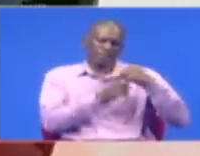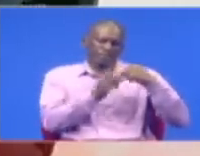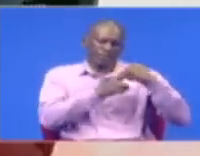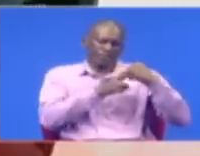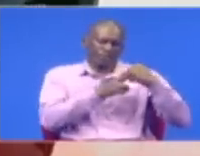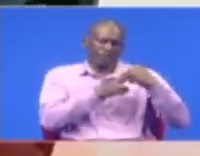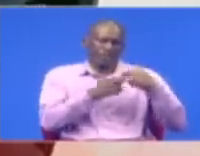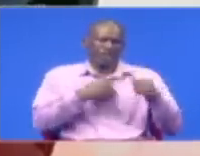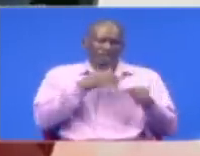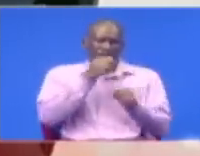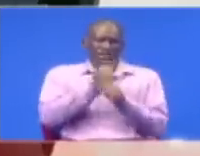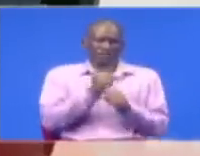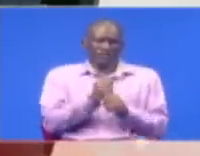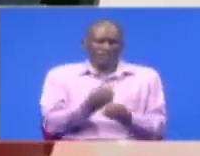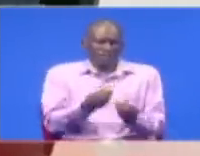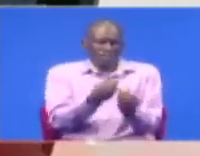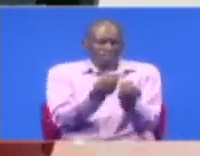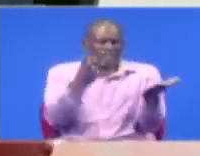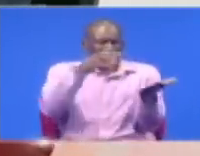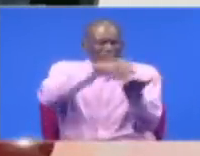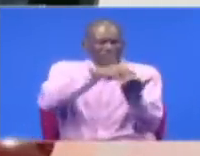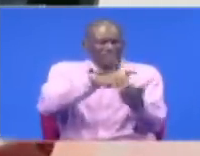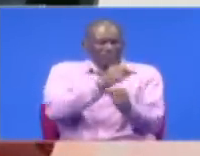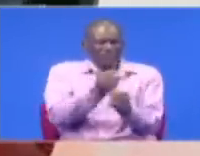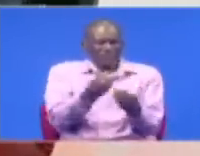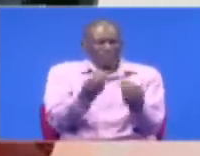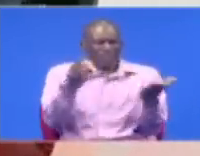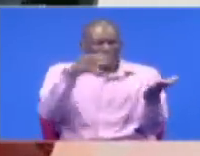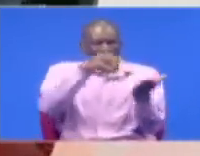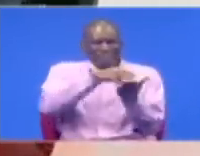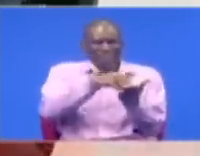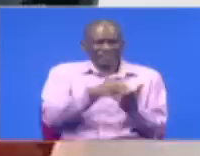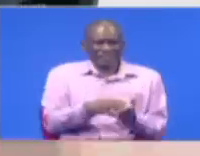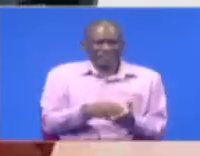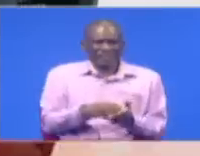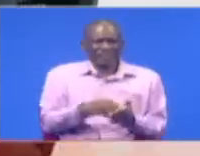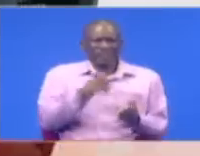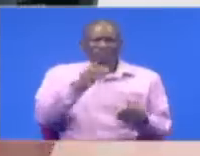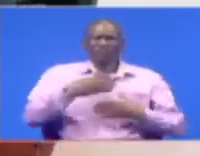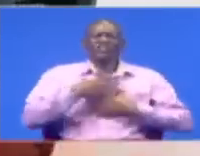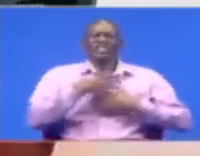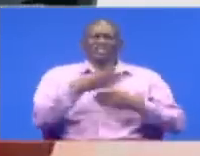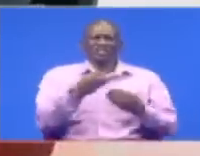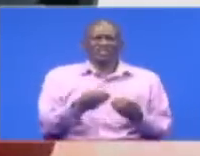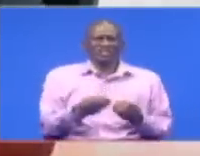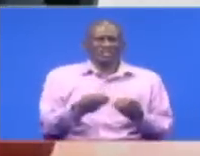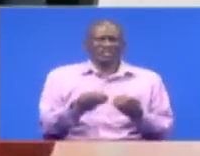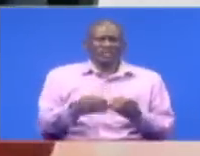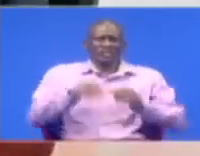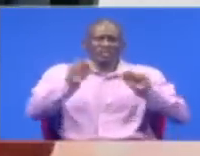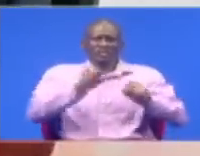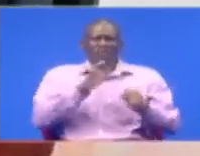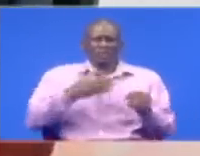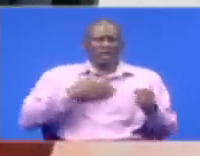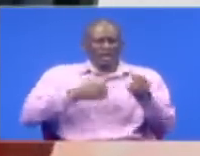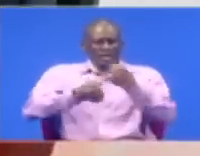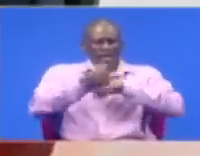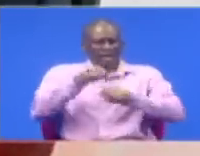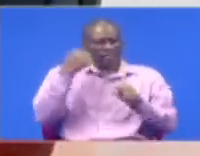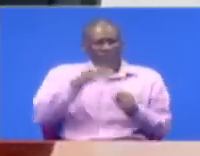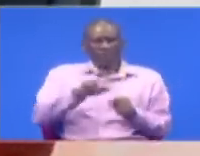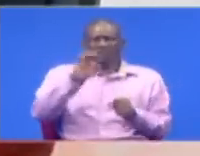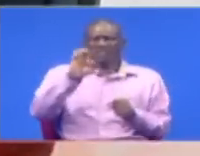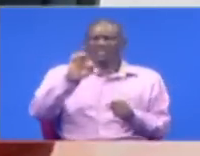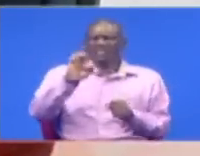1987. I've conducted numerous cases. Of interest would be I acted for